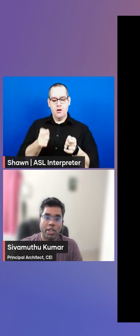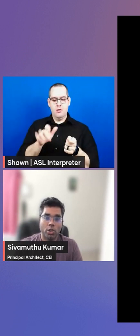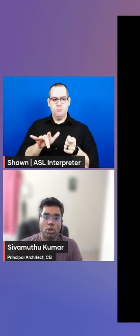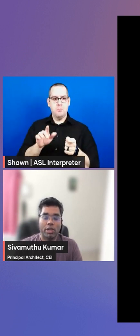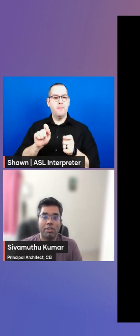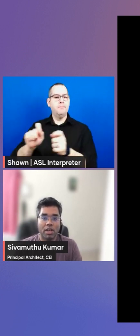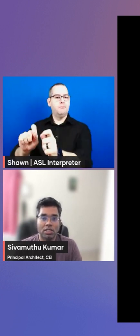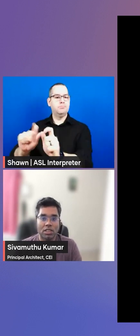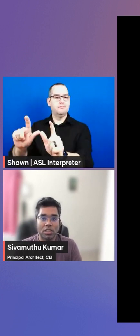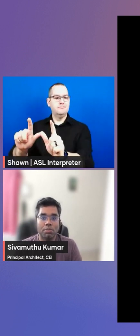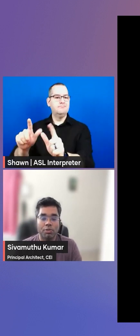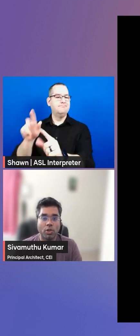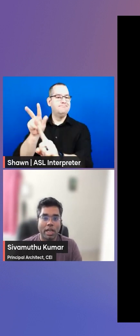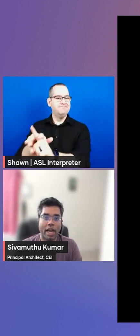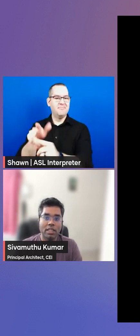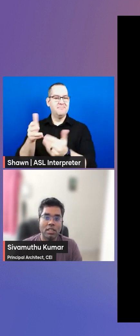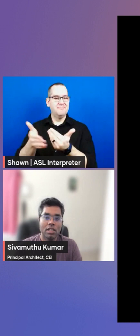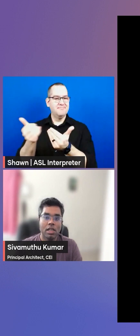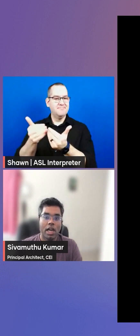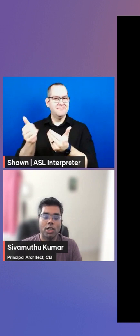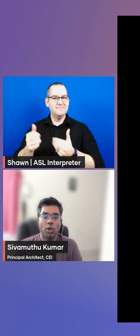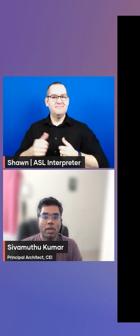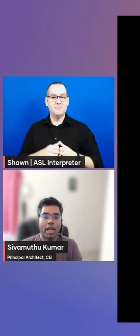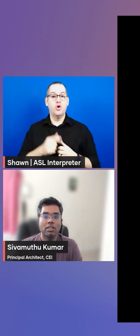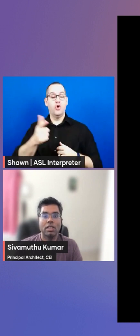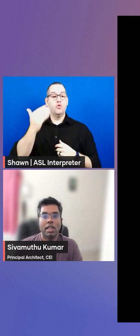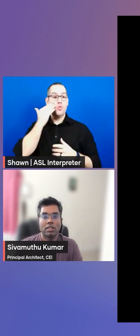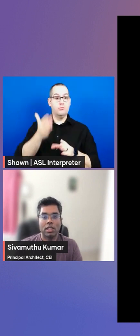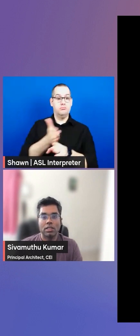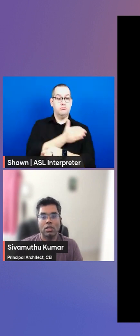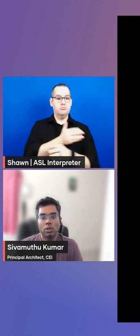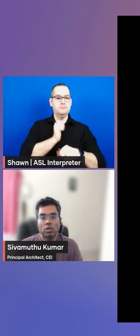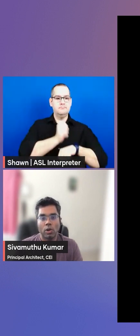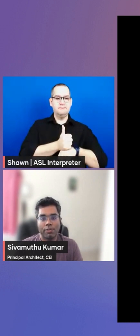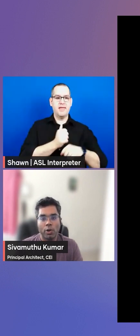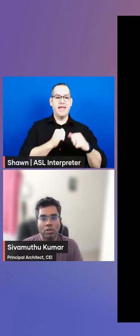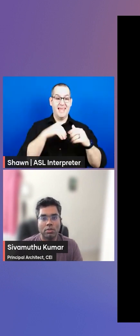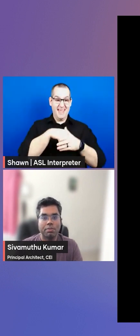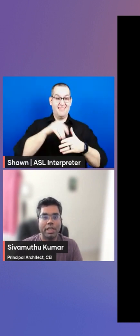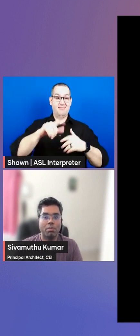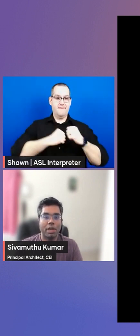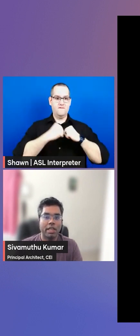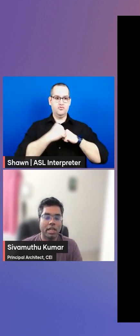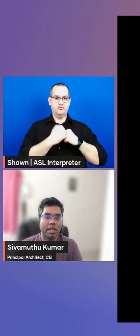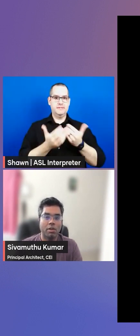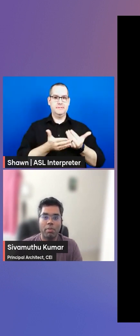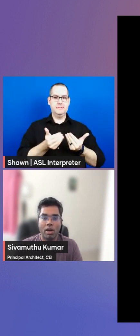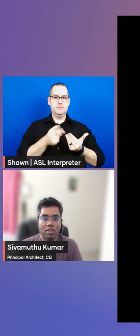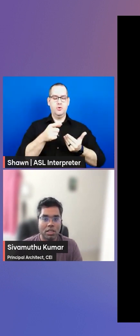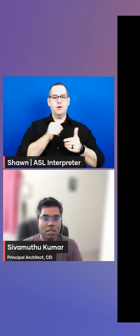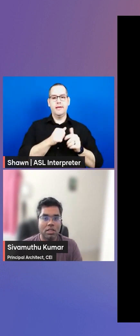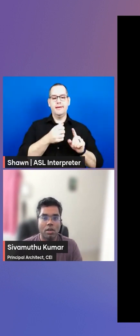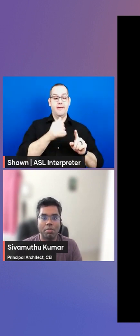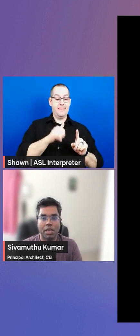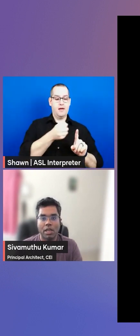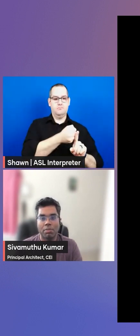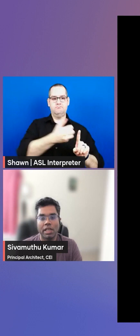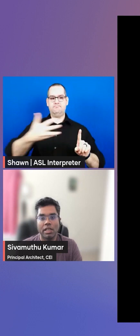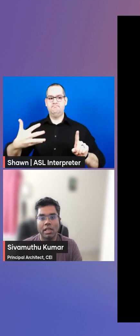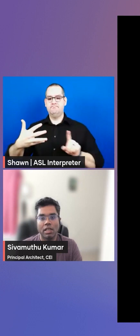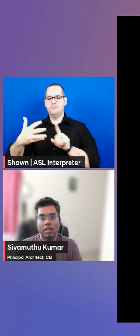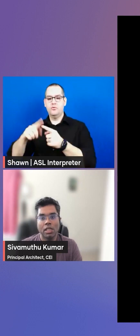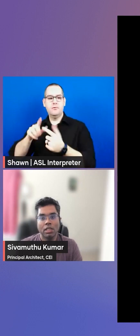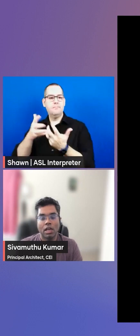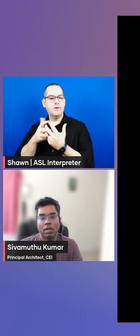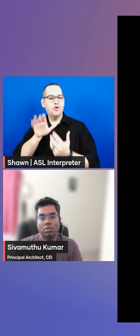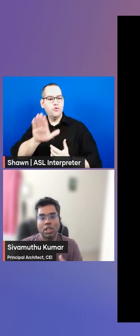you are bringing into your infrastructure before the hand, and you can extend those workflows by applying like policies or by